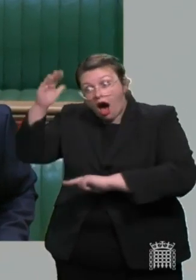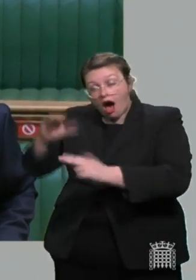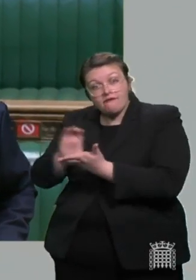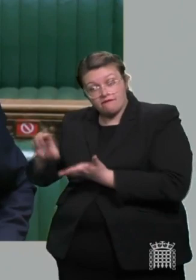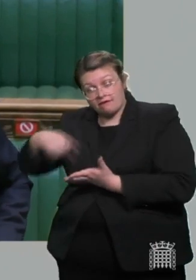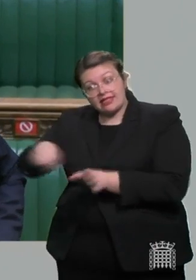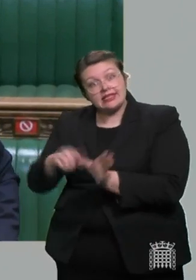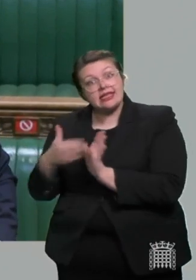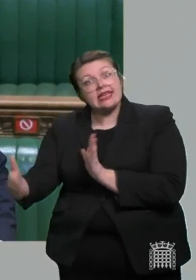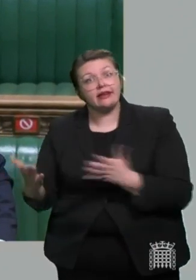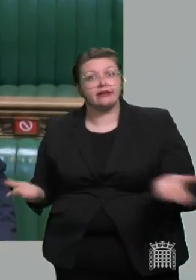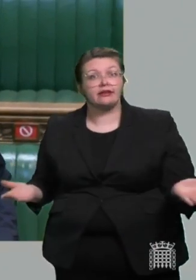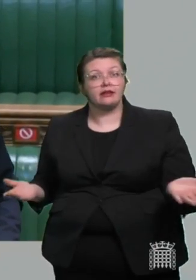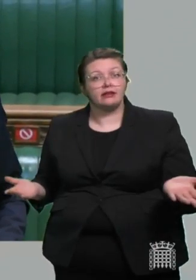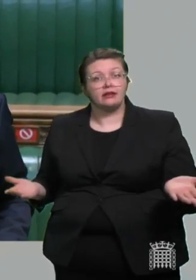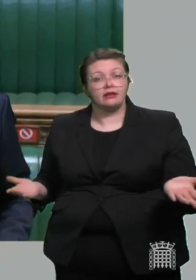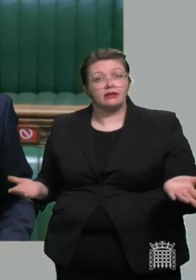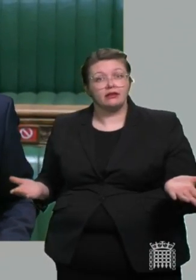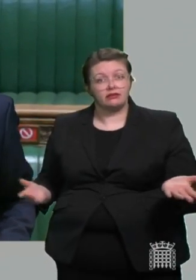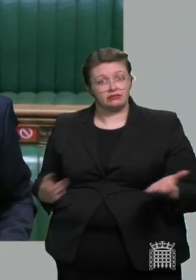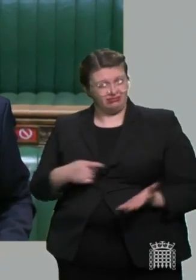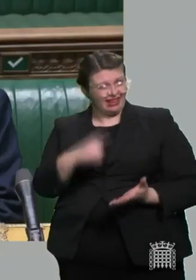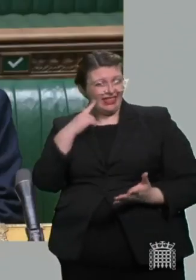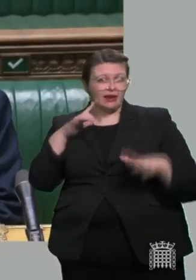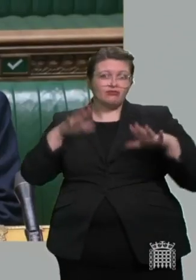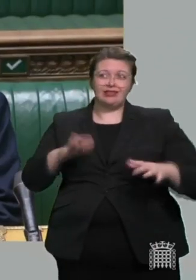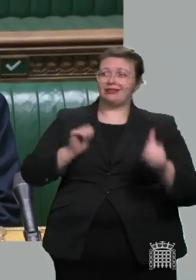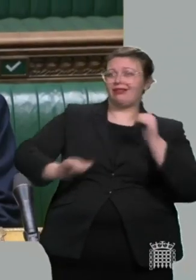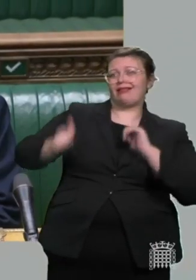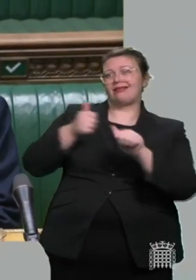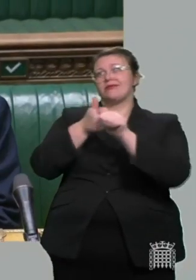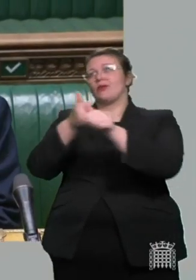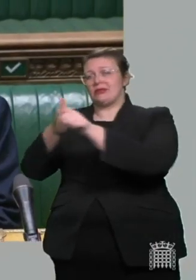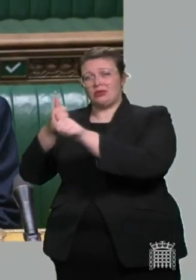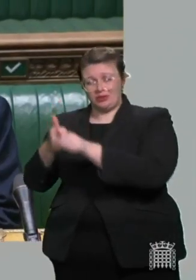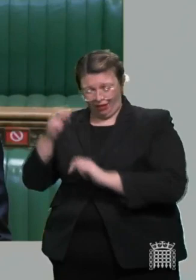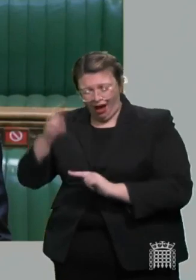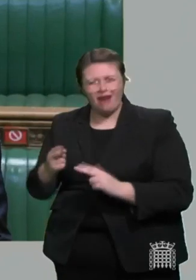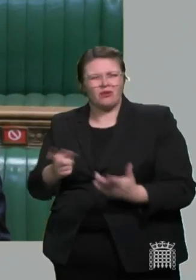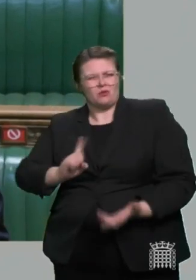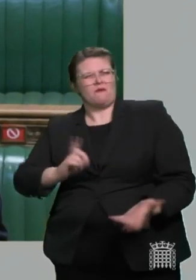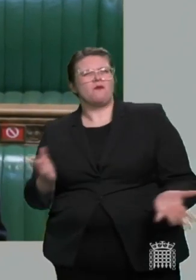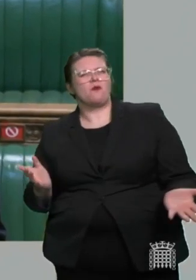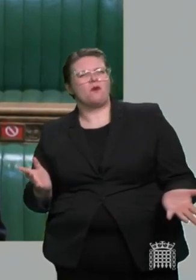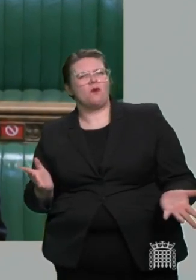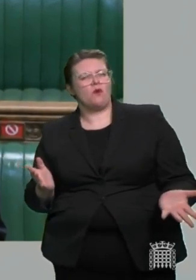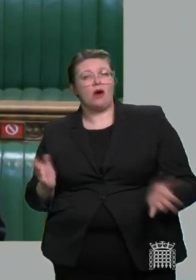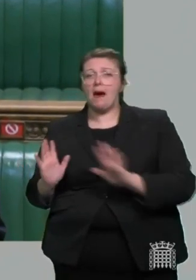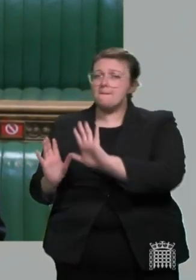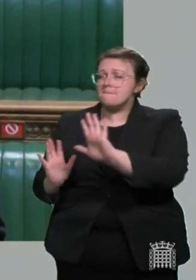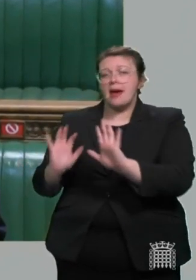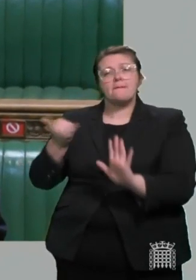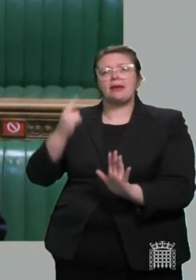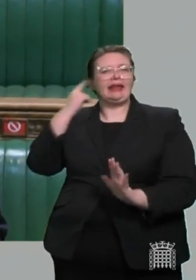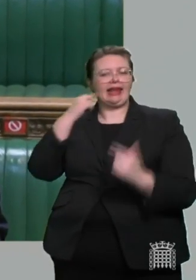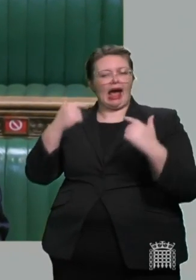If this is what the Prime Minister thinks global Britain should look like, he should think again. And if he doesn't believe me, doesn't like it from me, or the UN